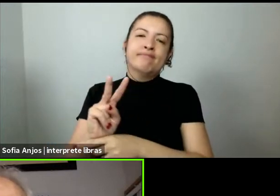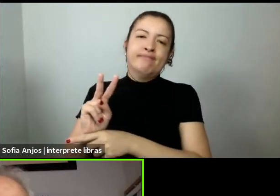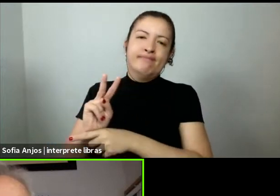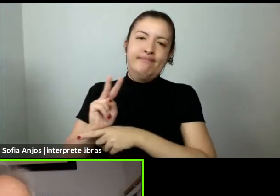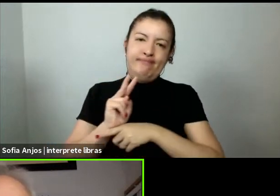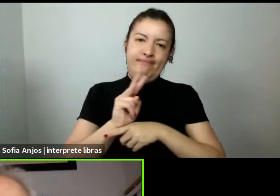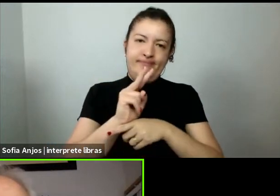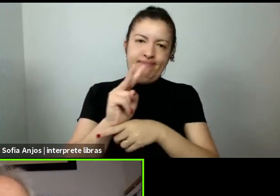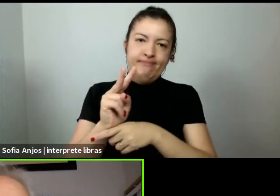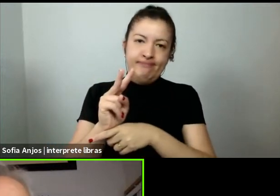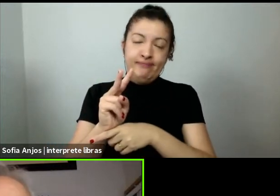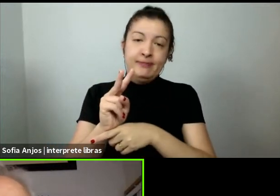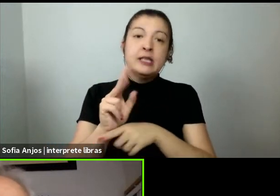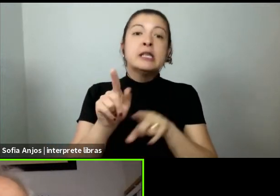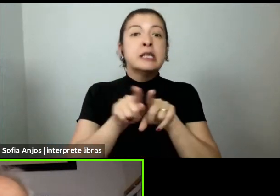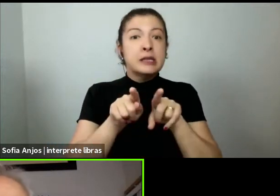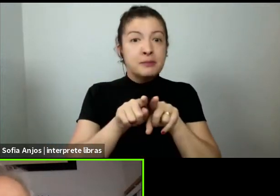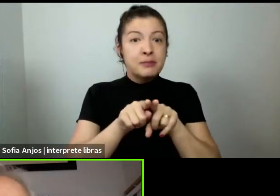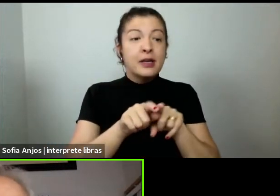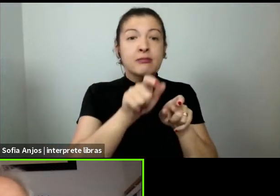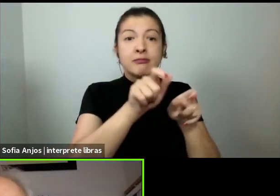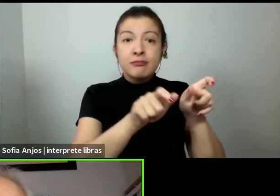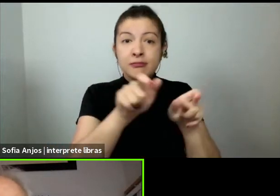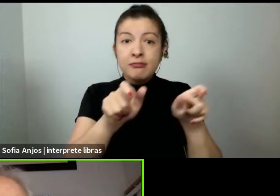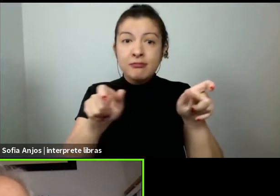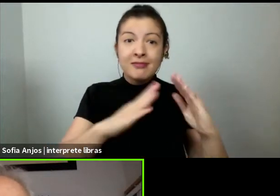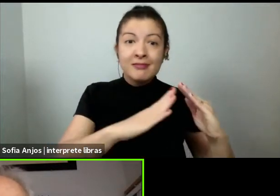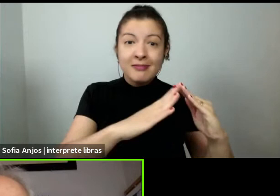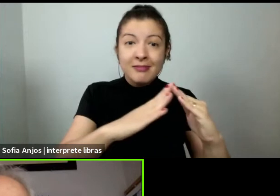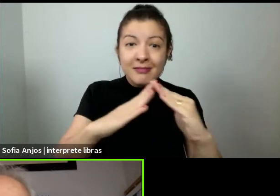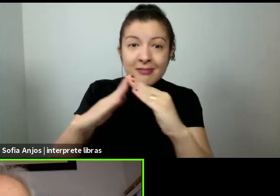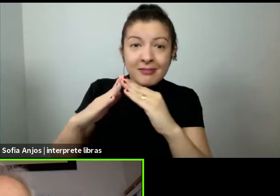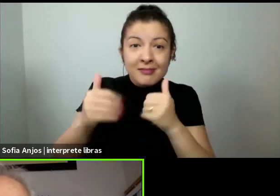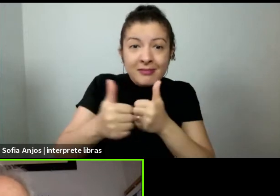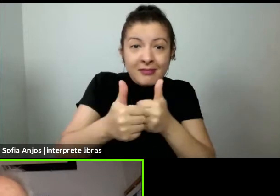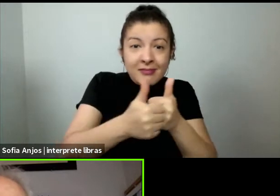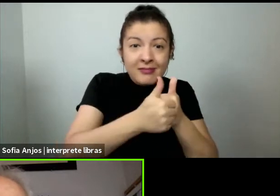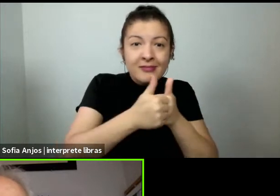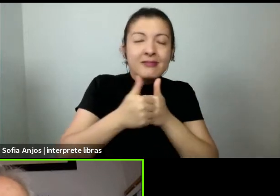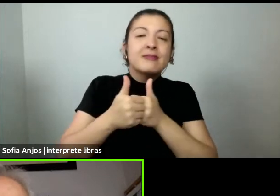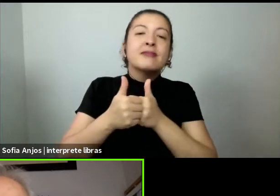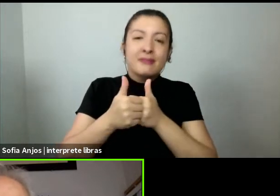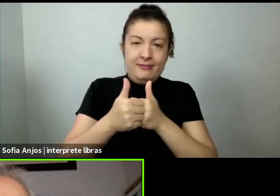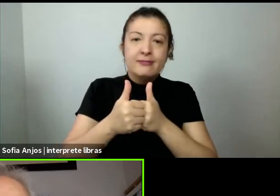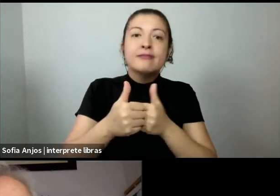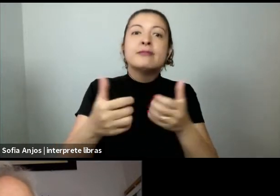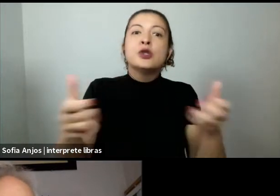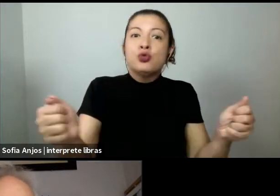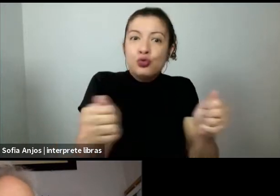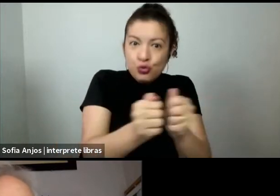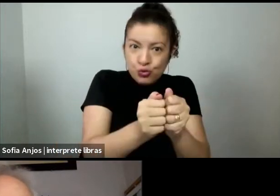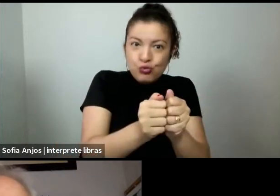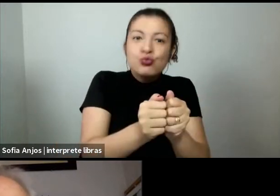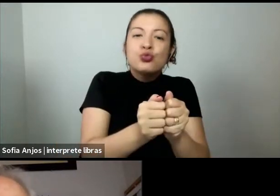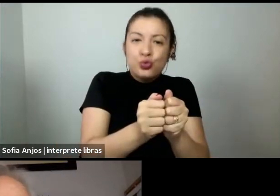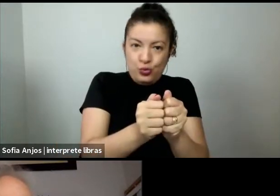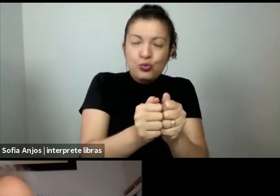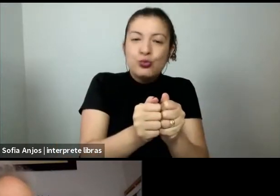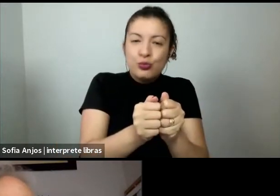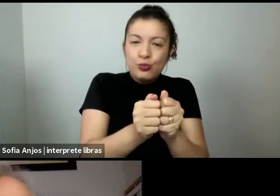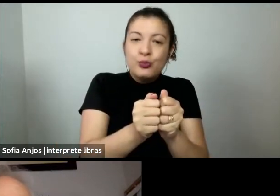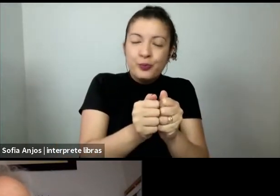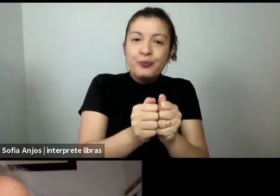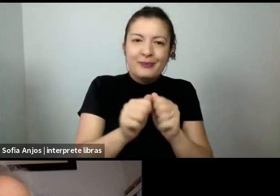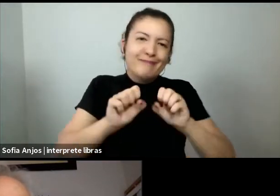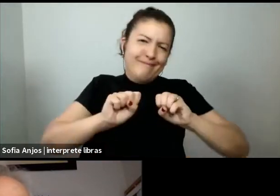know, education. You know, I'm sure you know all of those different tools that are